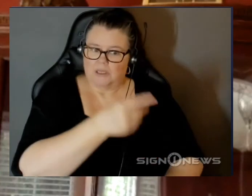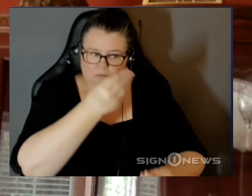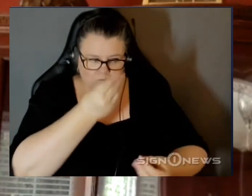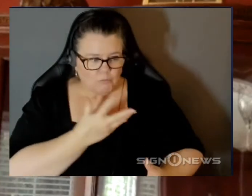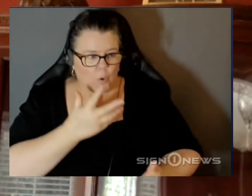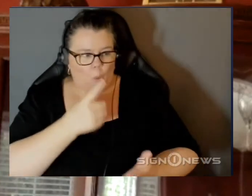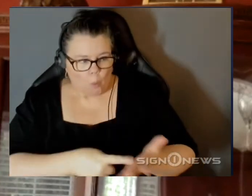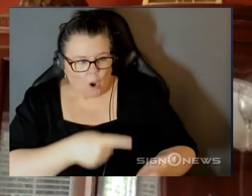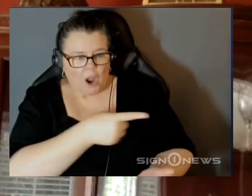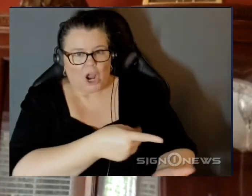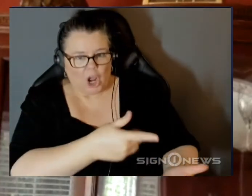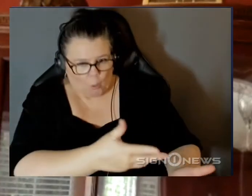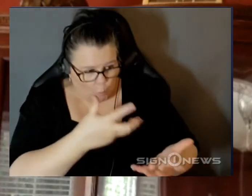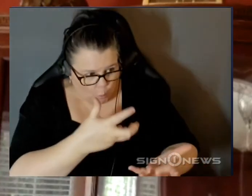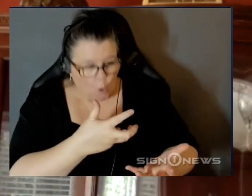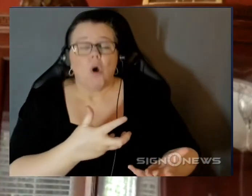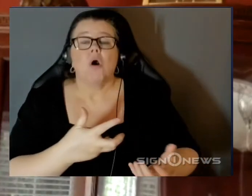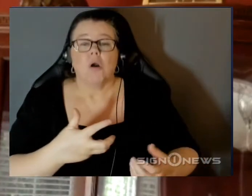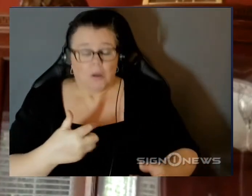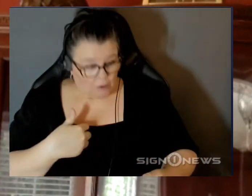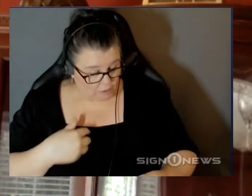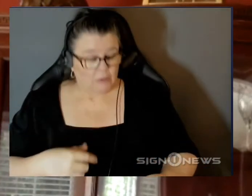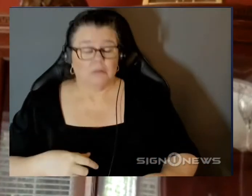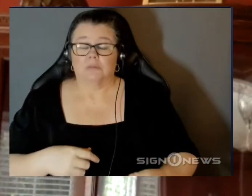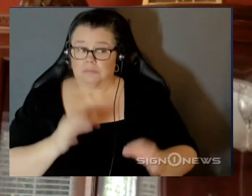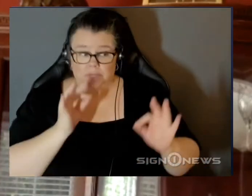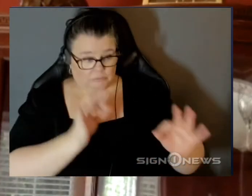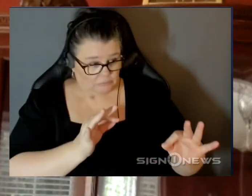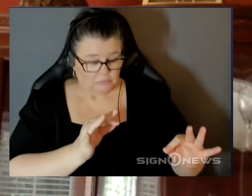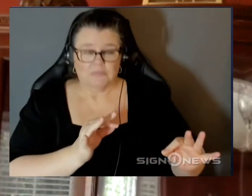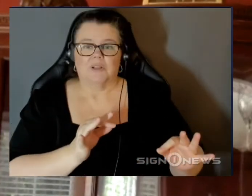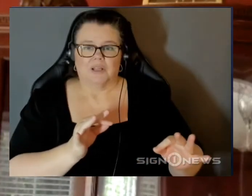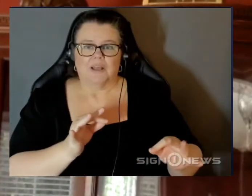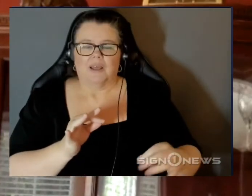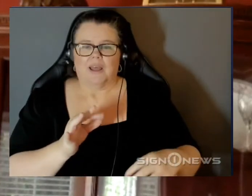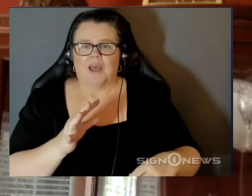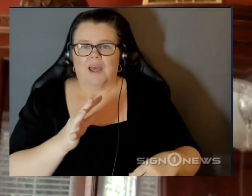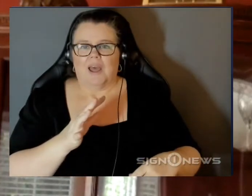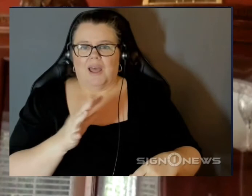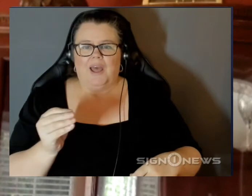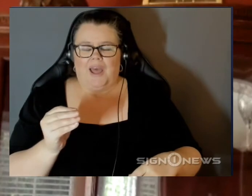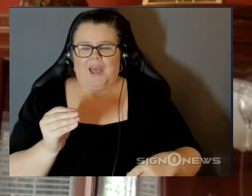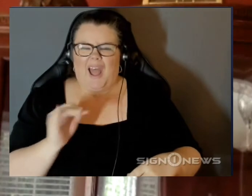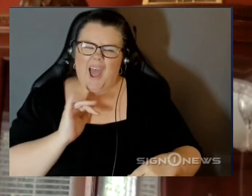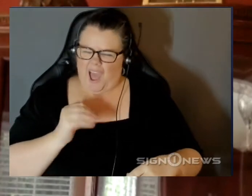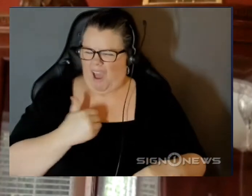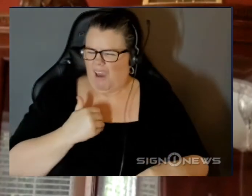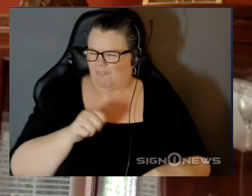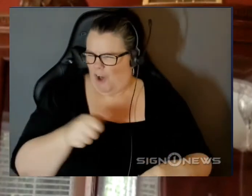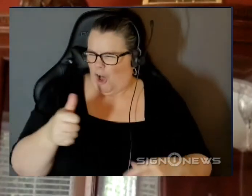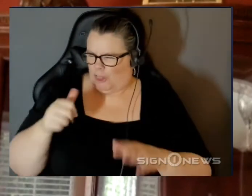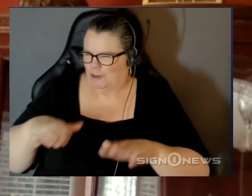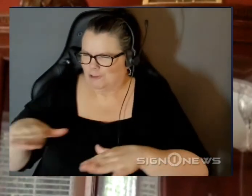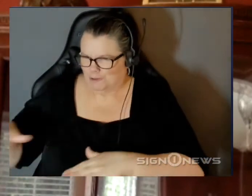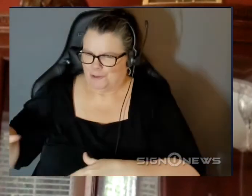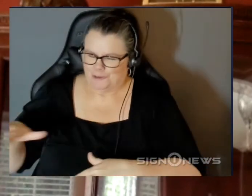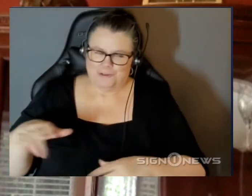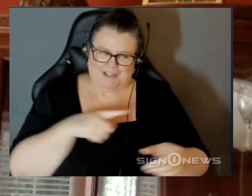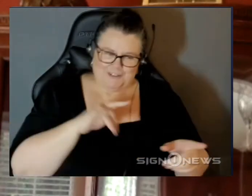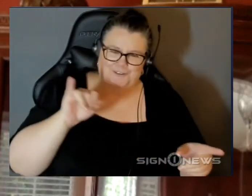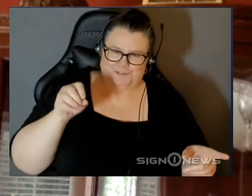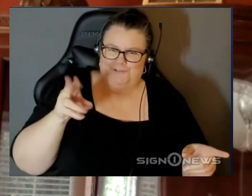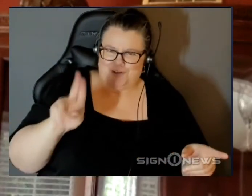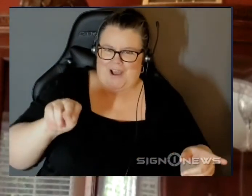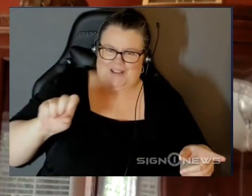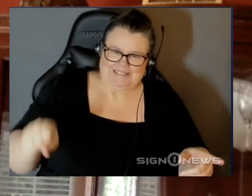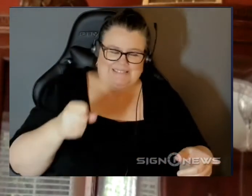have the good fortune of having other kids. And so John has other siblings. And so it wasn't as though I thought,